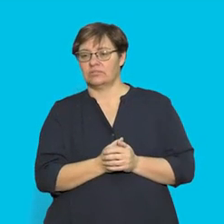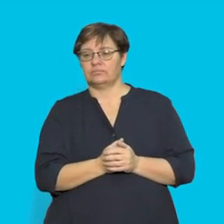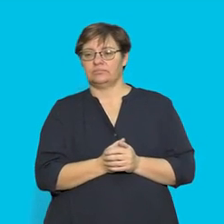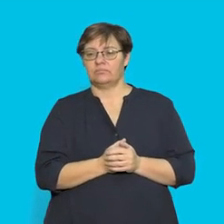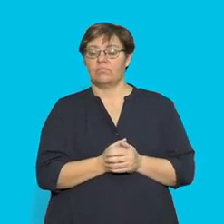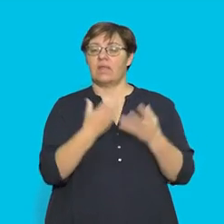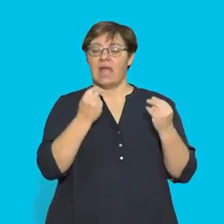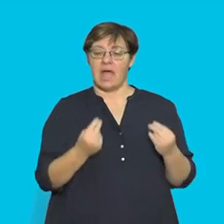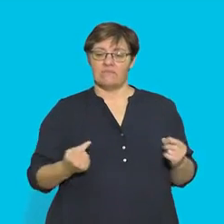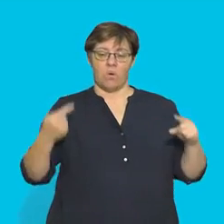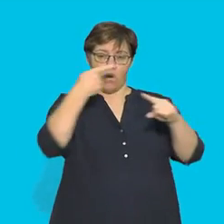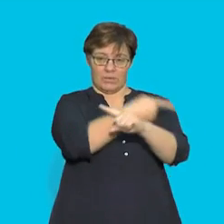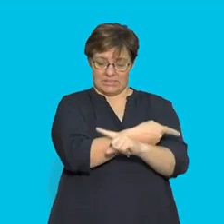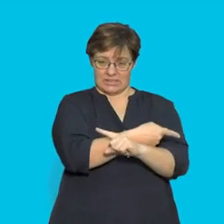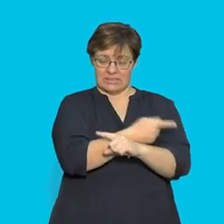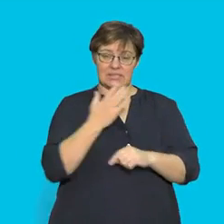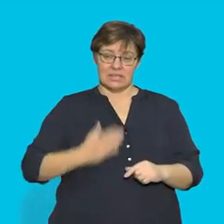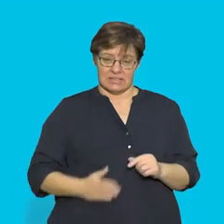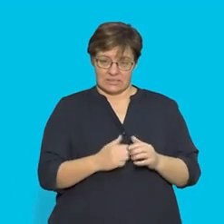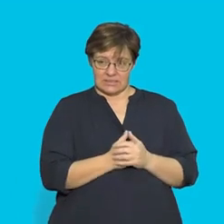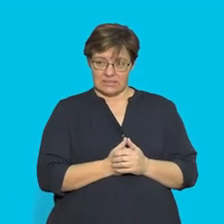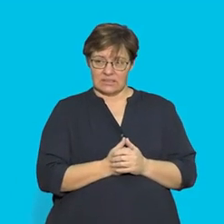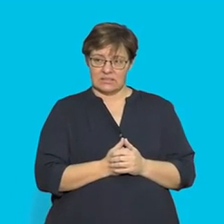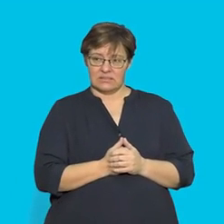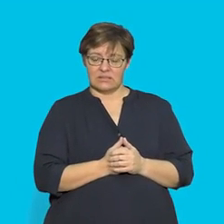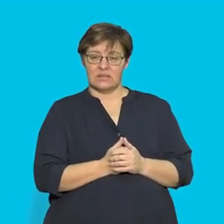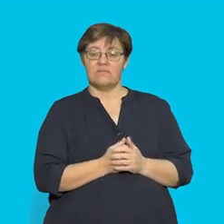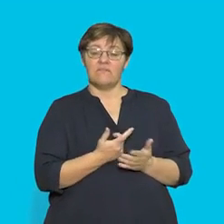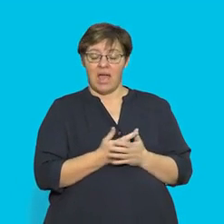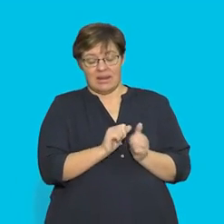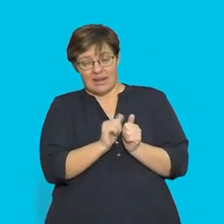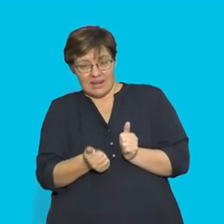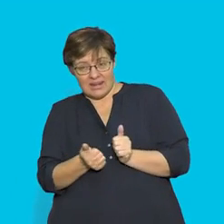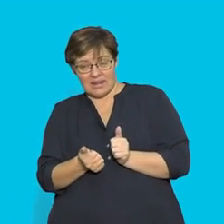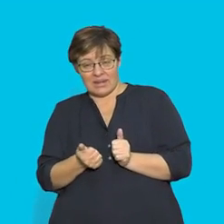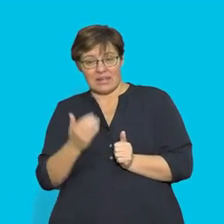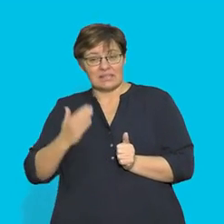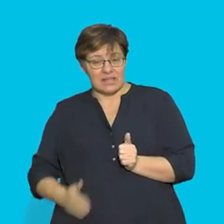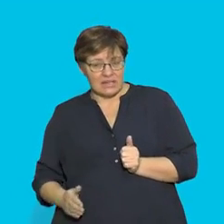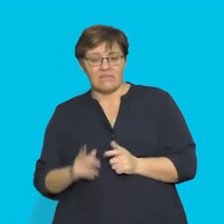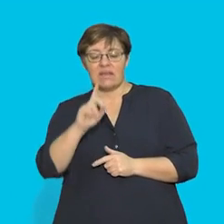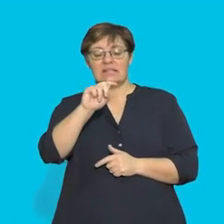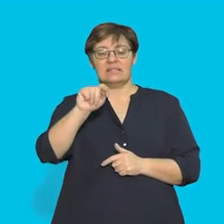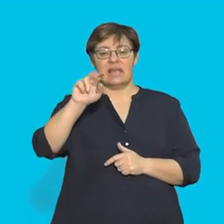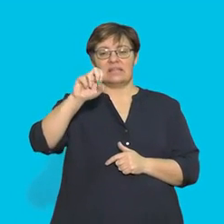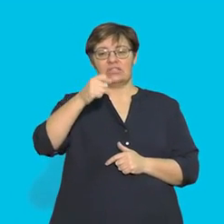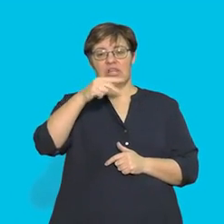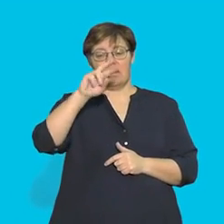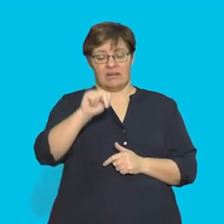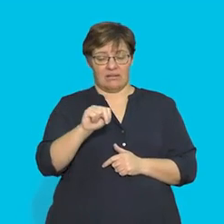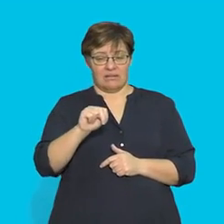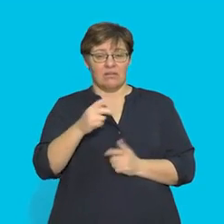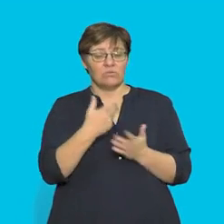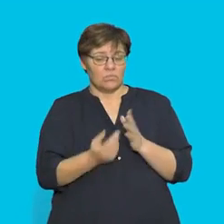information. So we have an opposite side, and we have this. If we find this adjacent side, then we can use our tangent